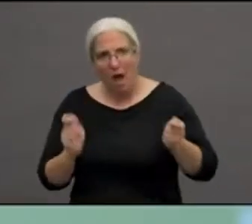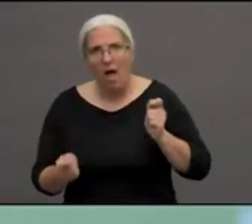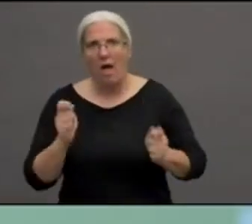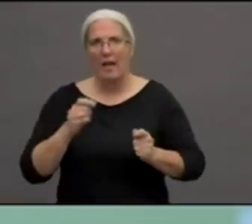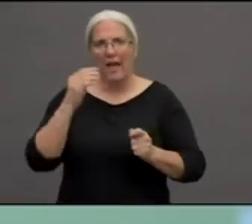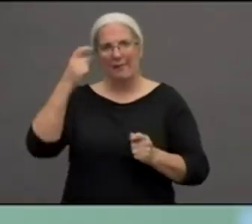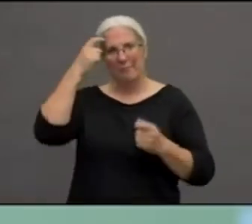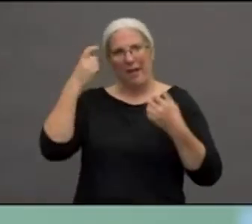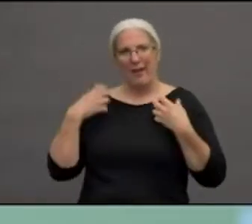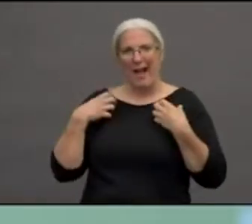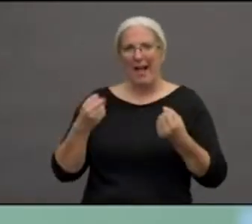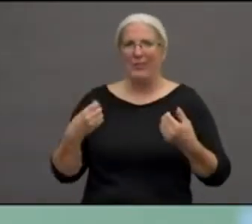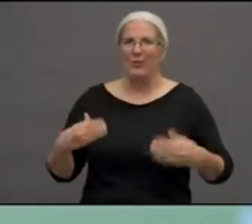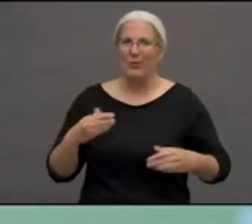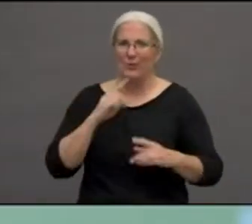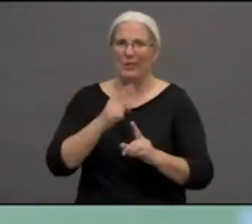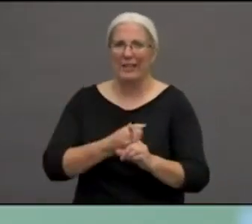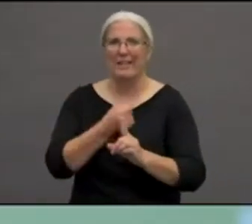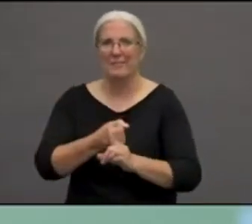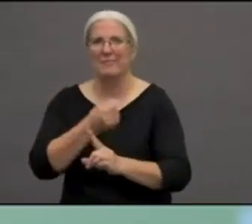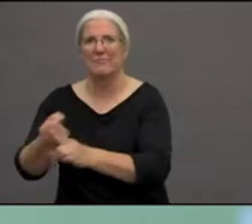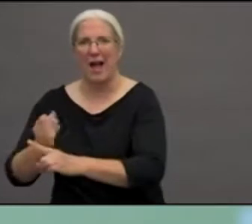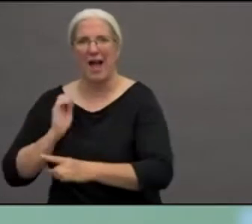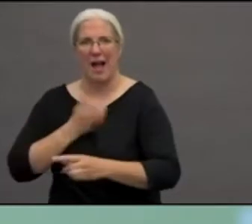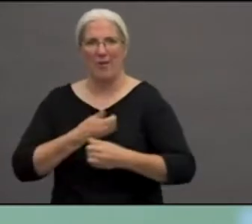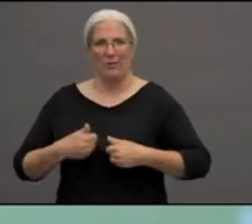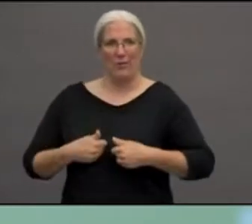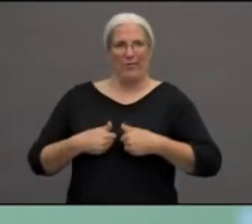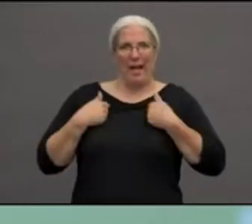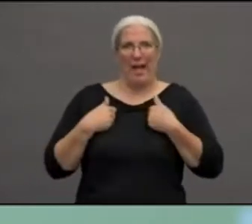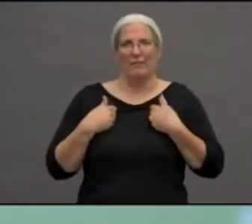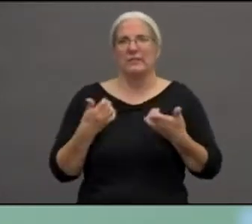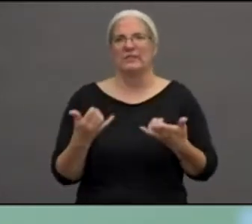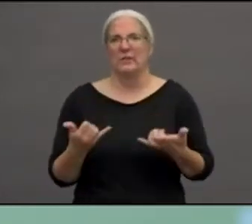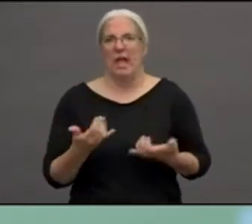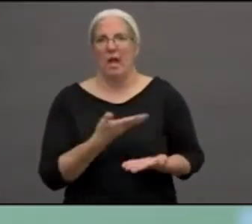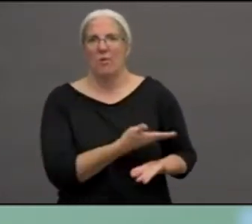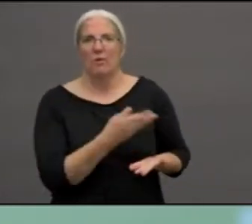our lives. Today, Rachel